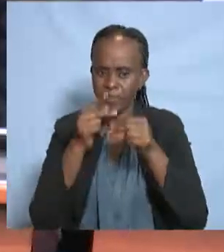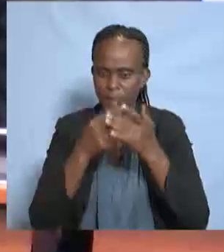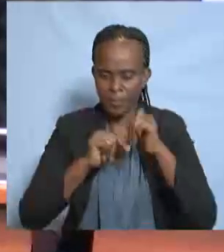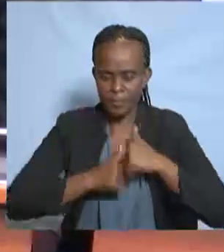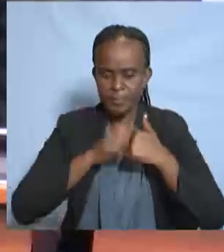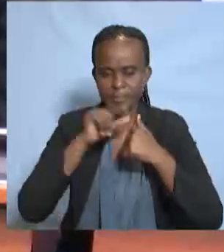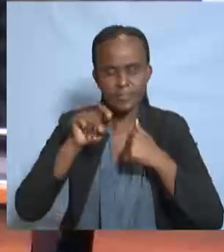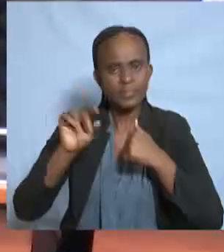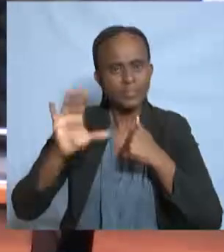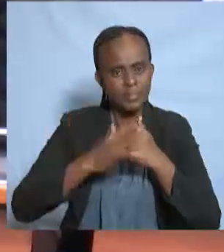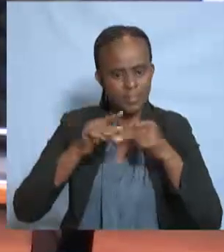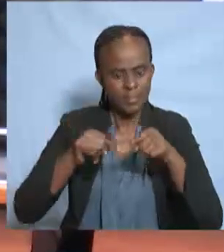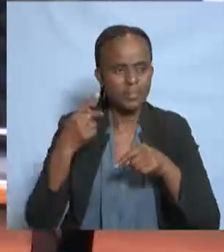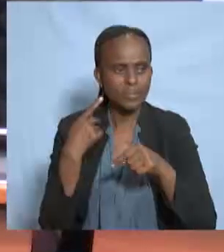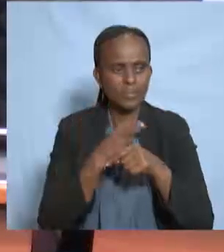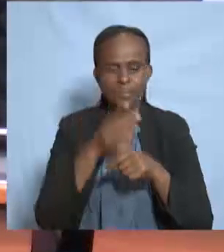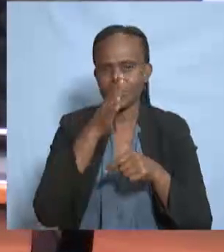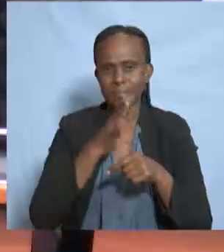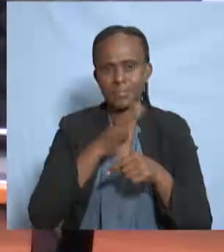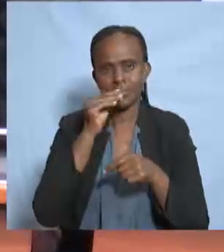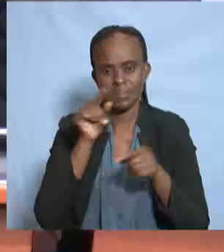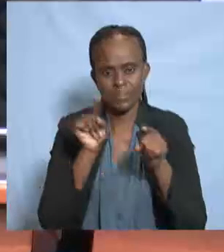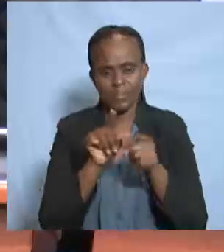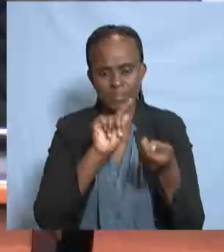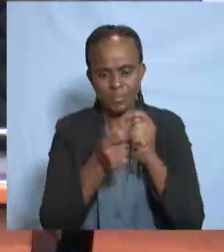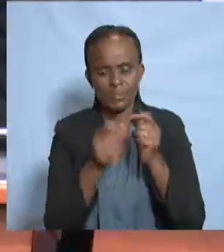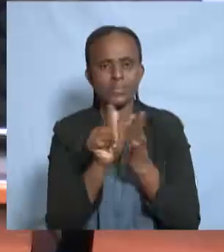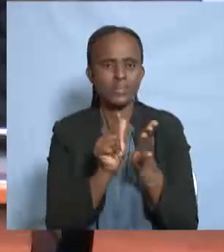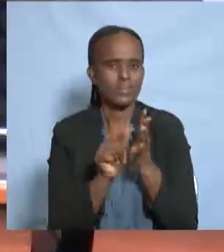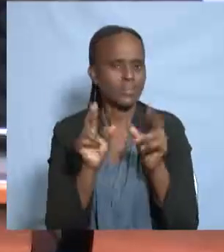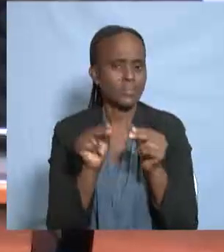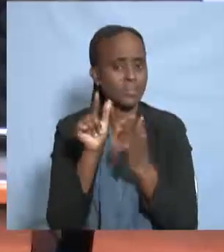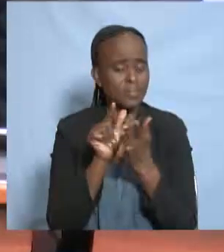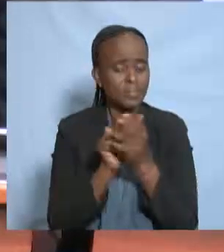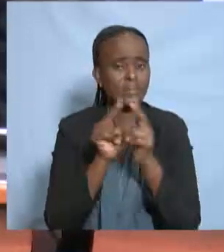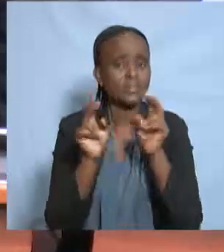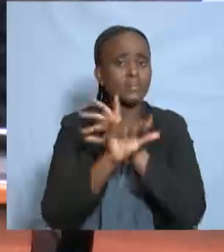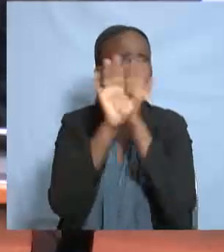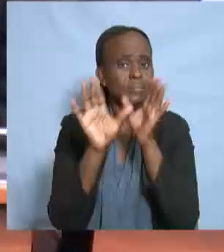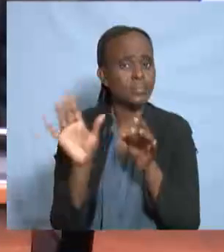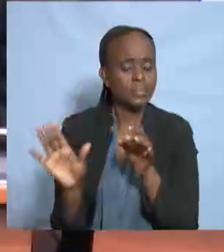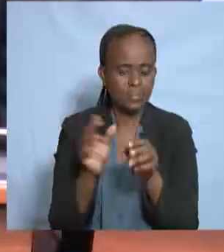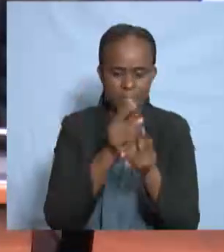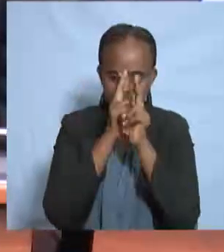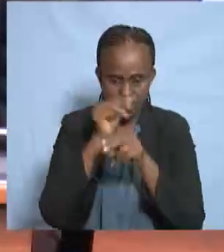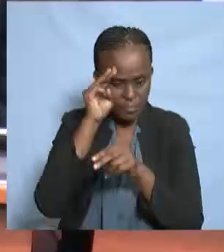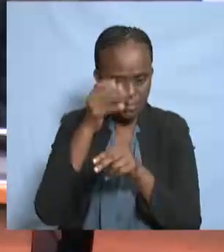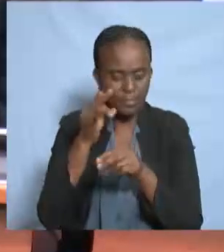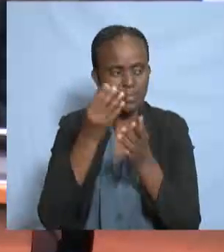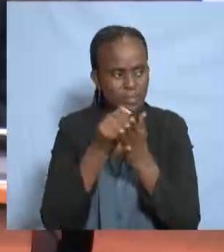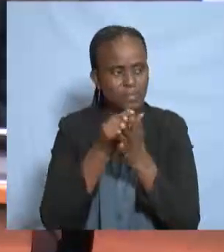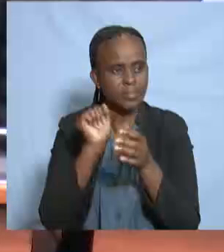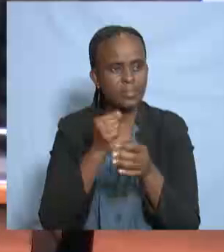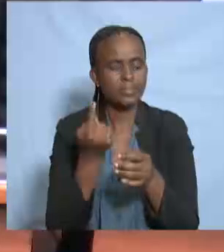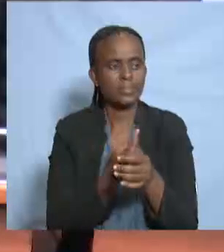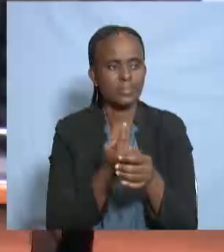don't need to come back to this August House, Madam Speaker, to change the law. The law is very clear. Honorable Minister of Finance can